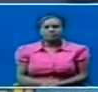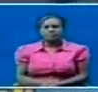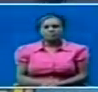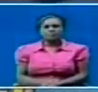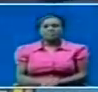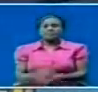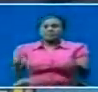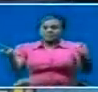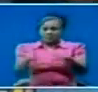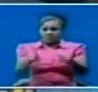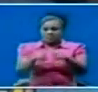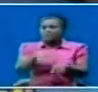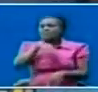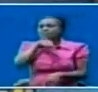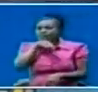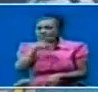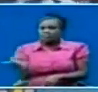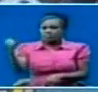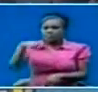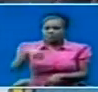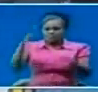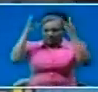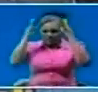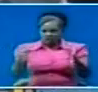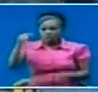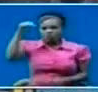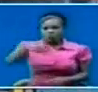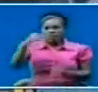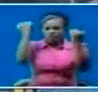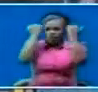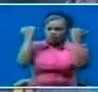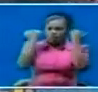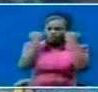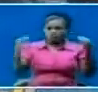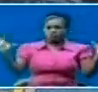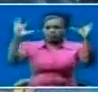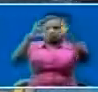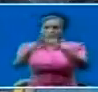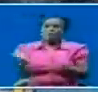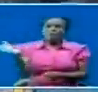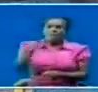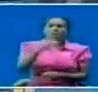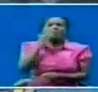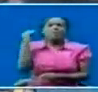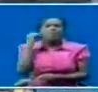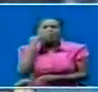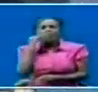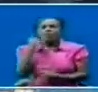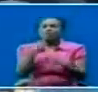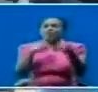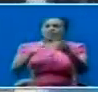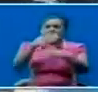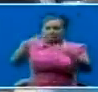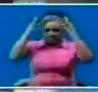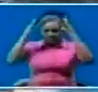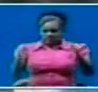To capital, Raila attended Kidero's Supreme Court verdict may be a sign of bringing the boy back home. And speaking after the